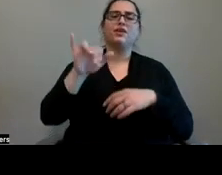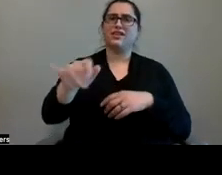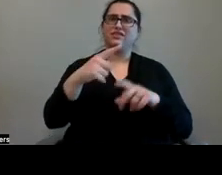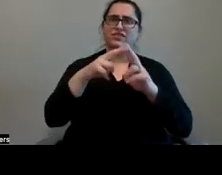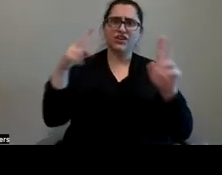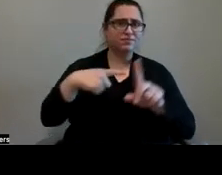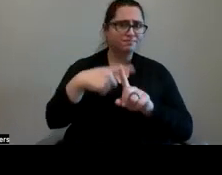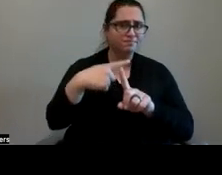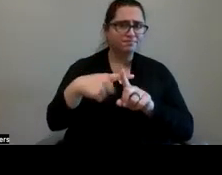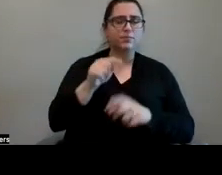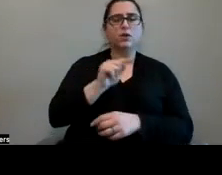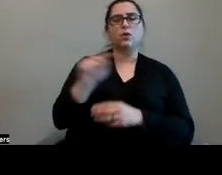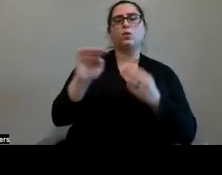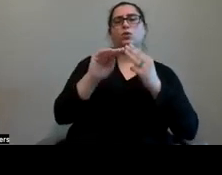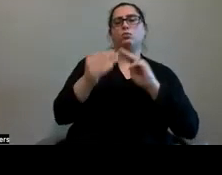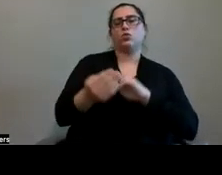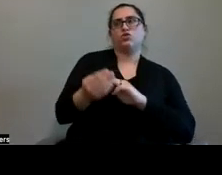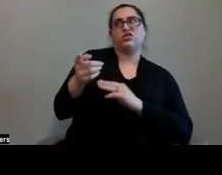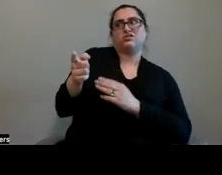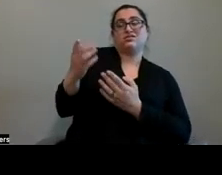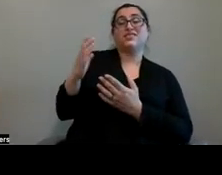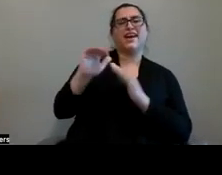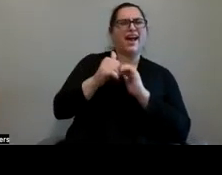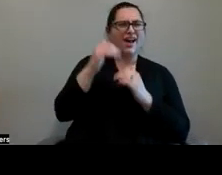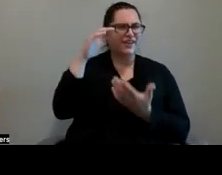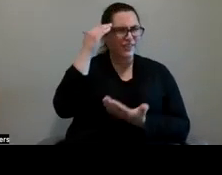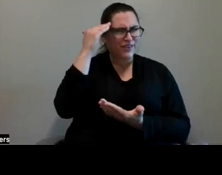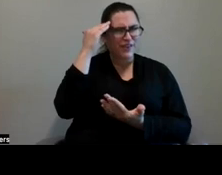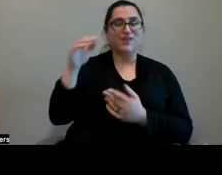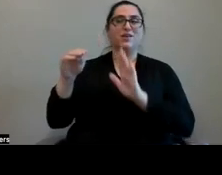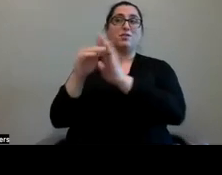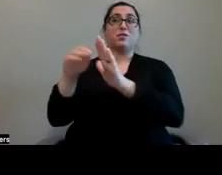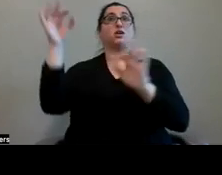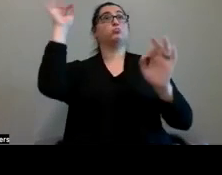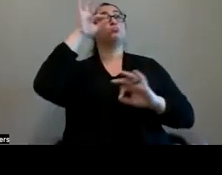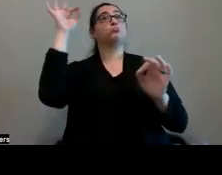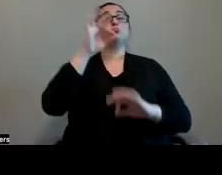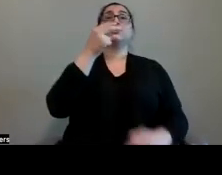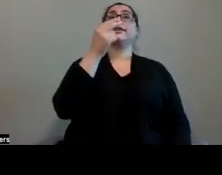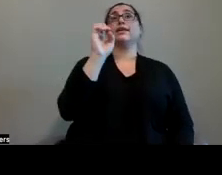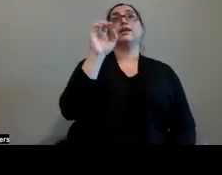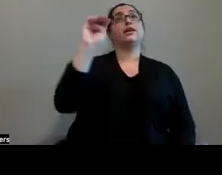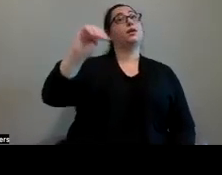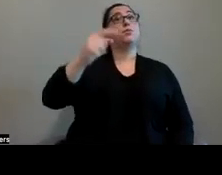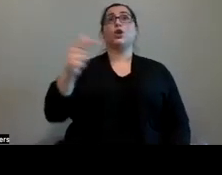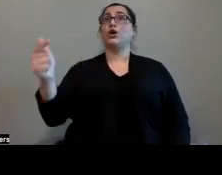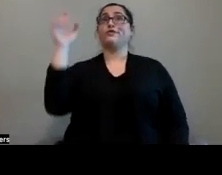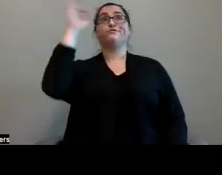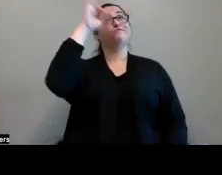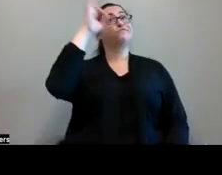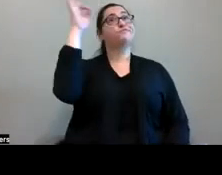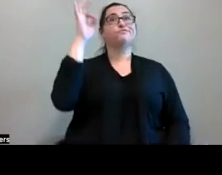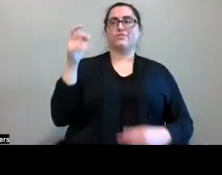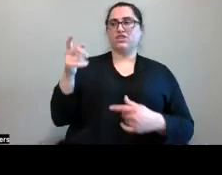mutations were just recommended by a model that had no idea what hemagglutinin, that these